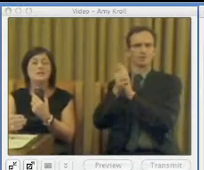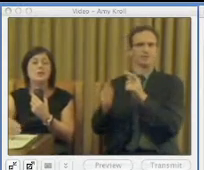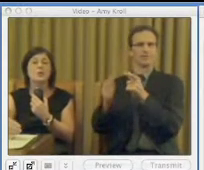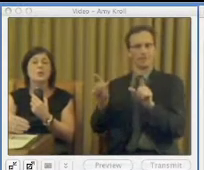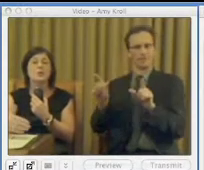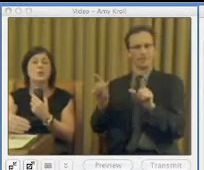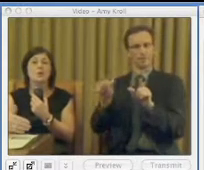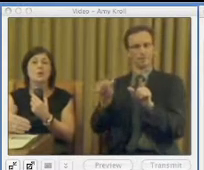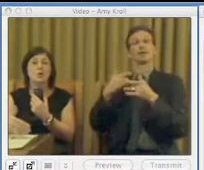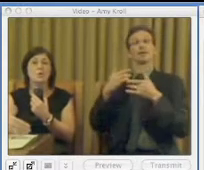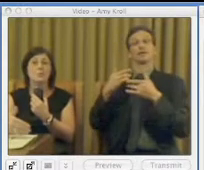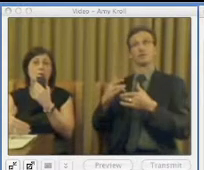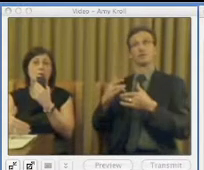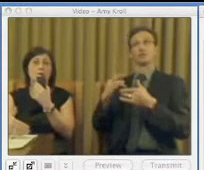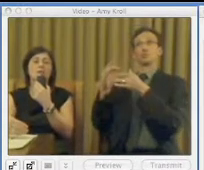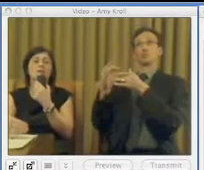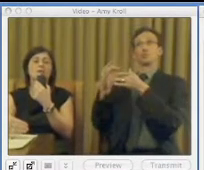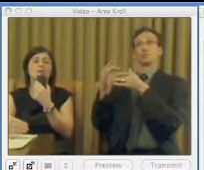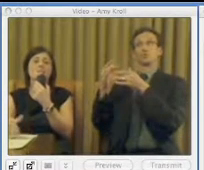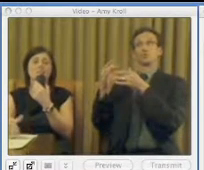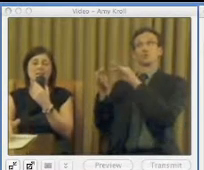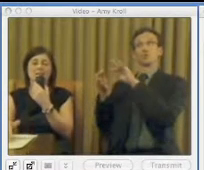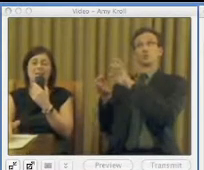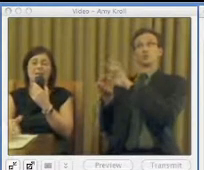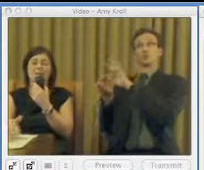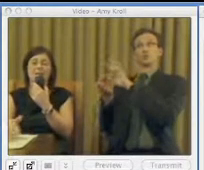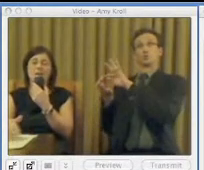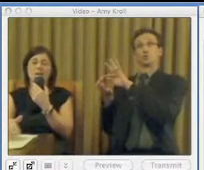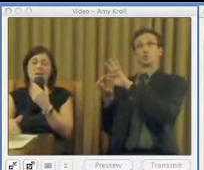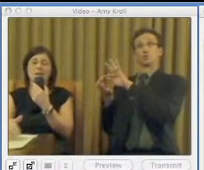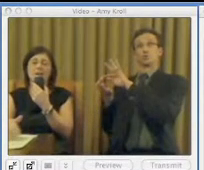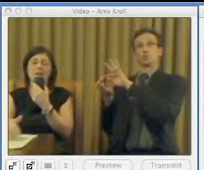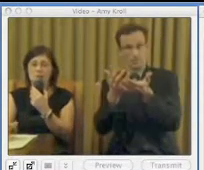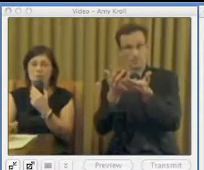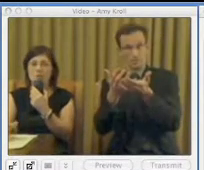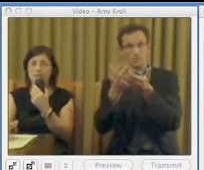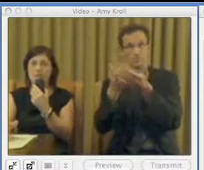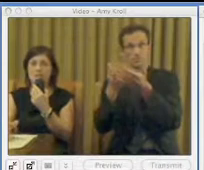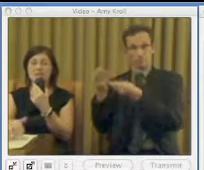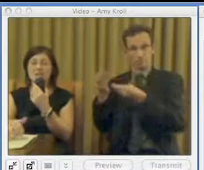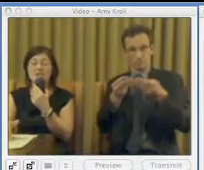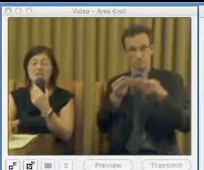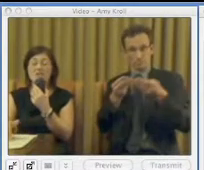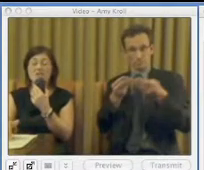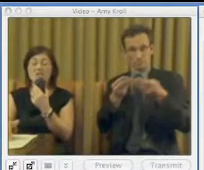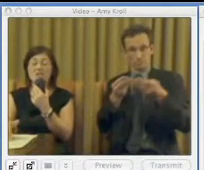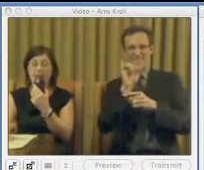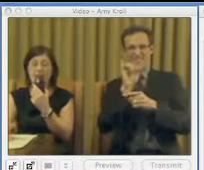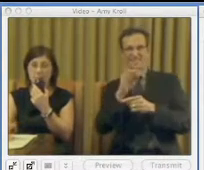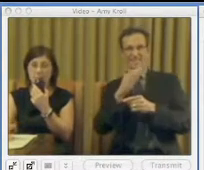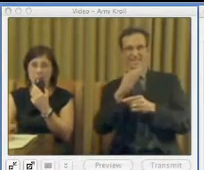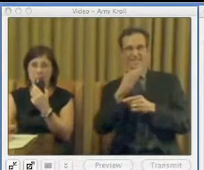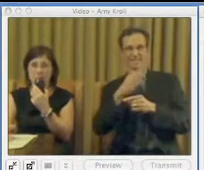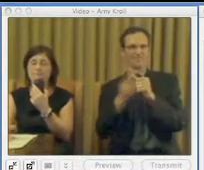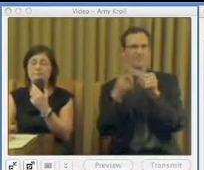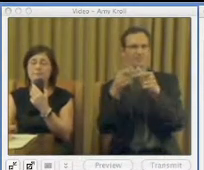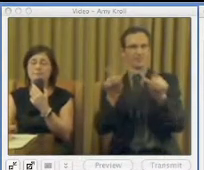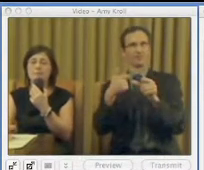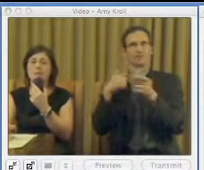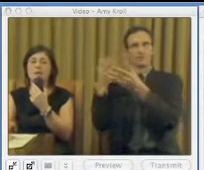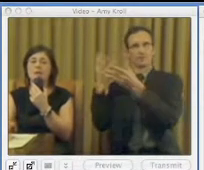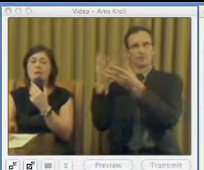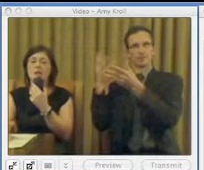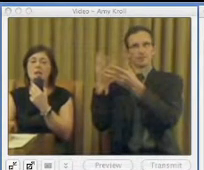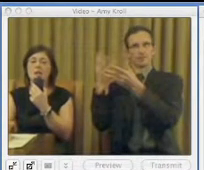your stronger language. So interpreters will work into their first language, into their